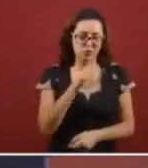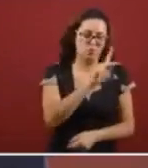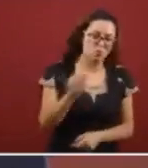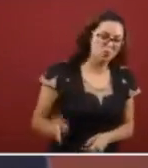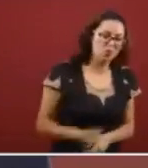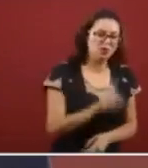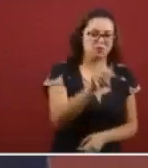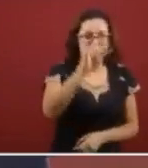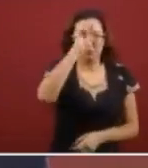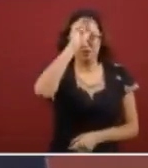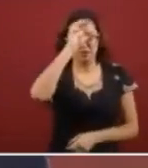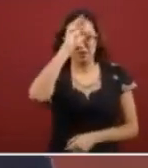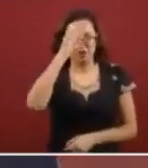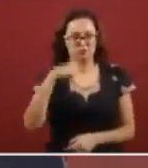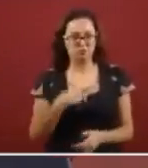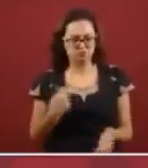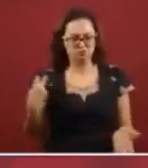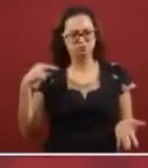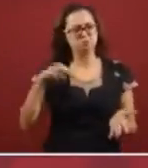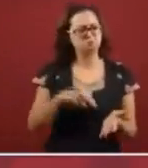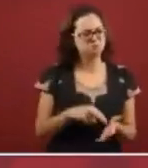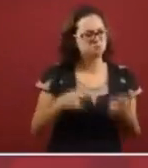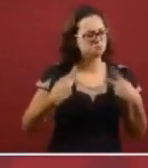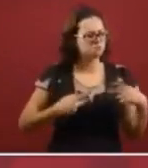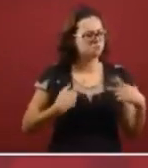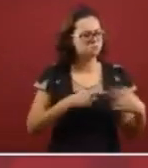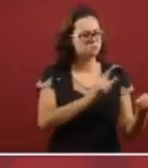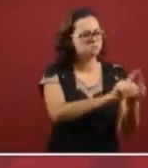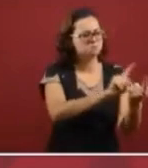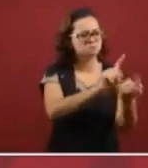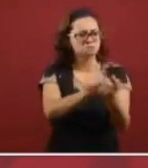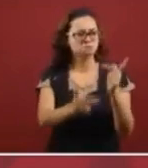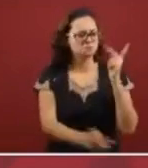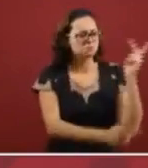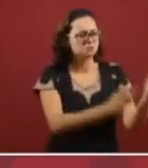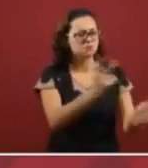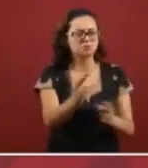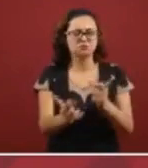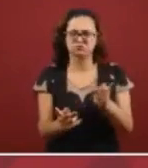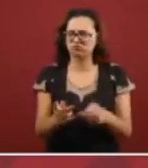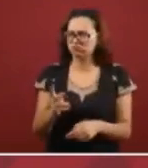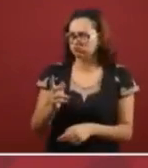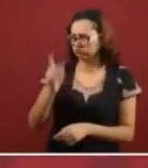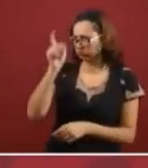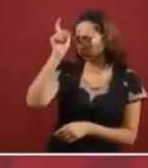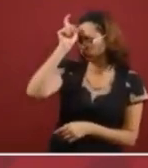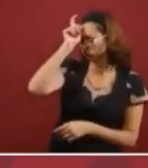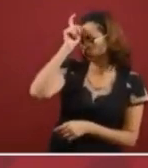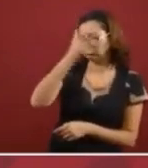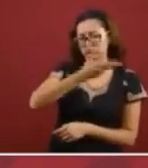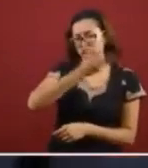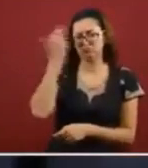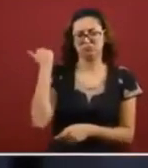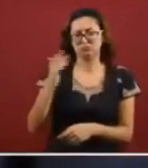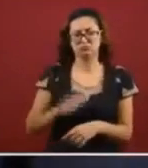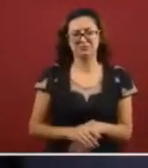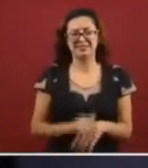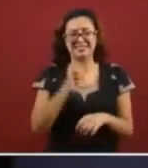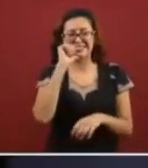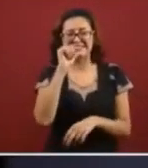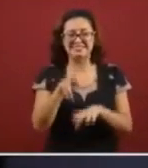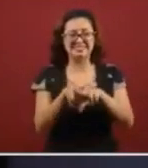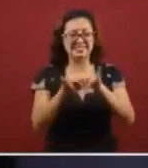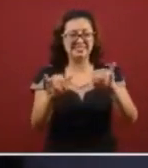I've been in towns for miners, and I've asked them about it. Y no hay ni siquiera información. They don't even have